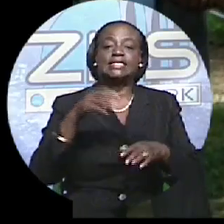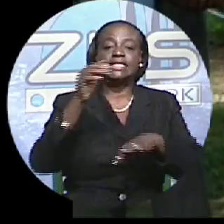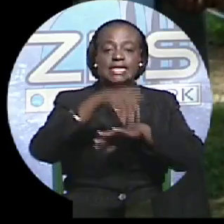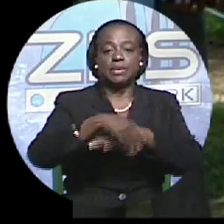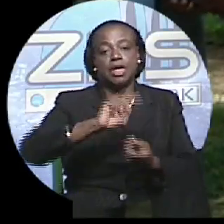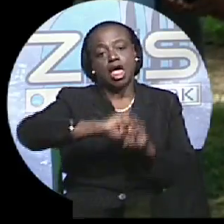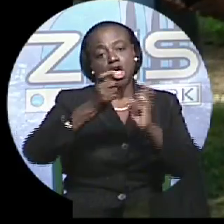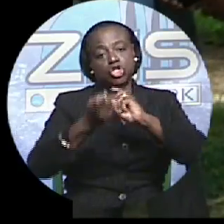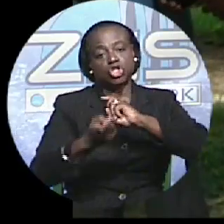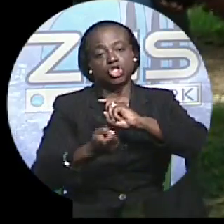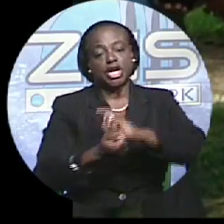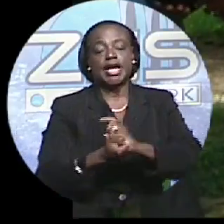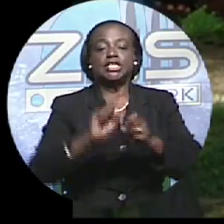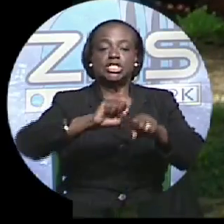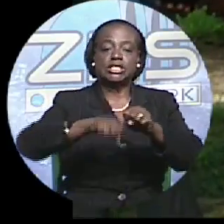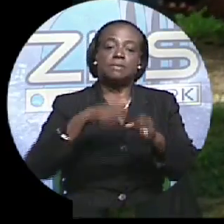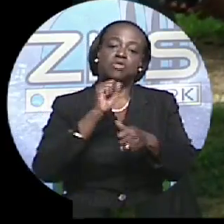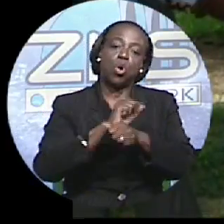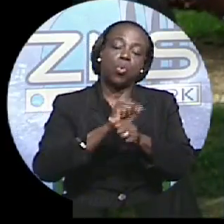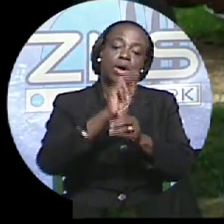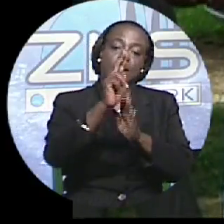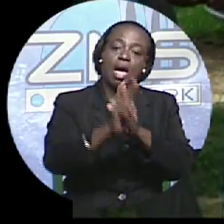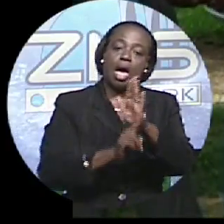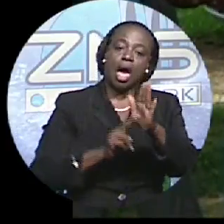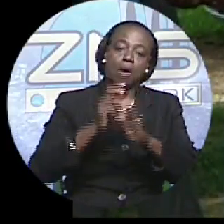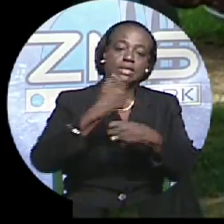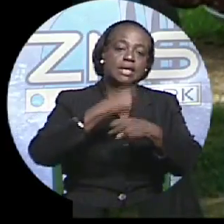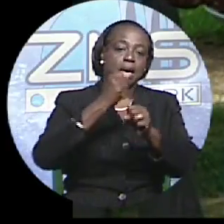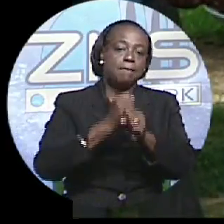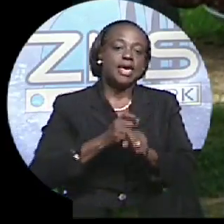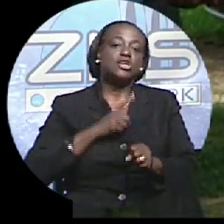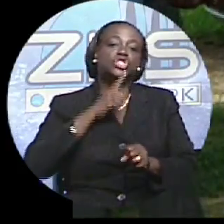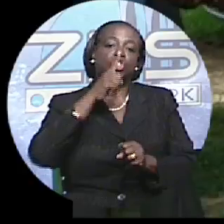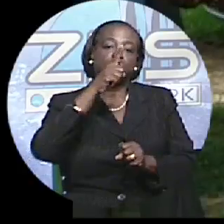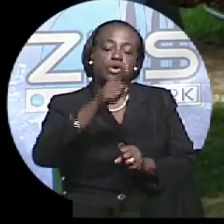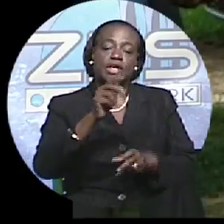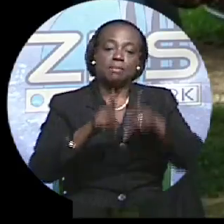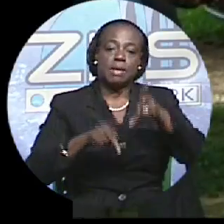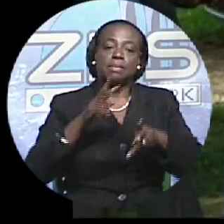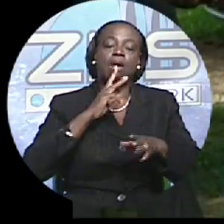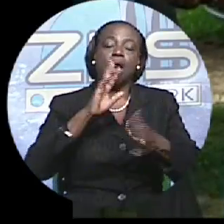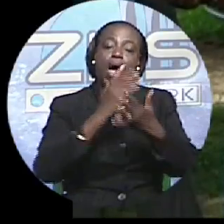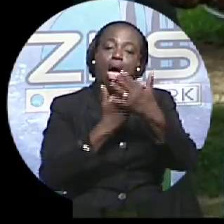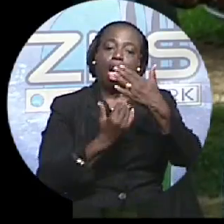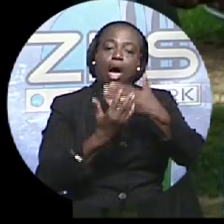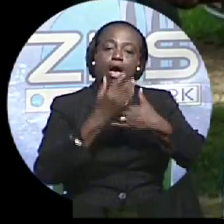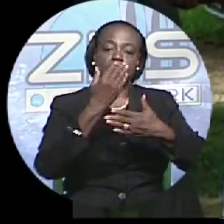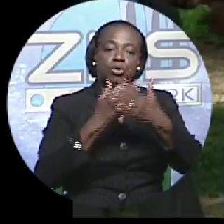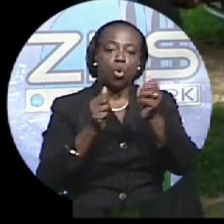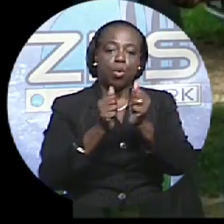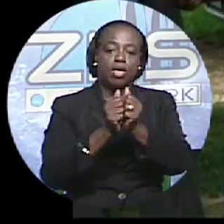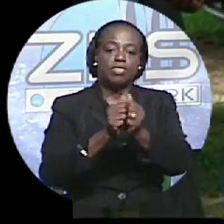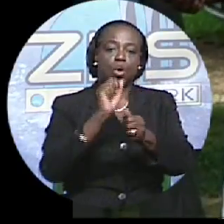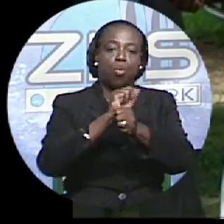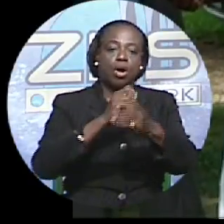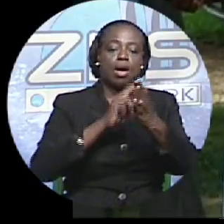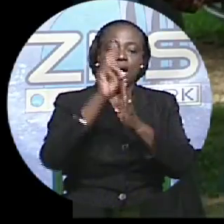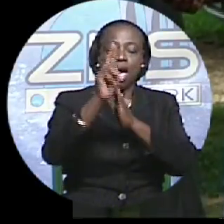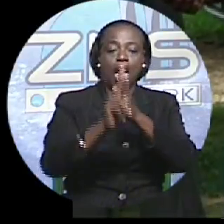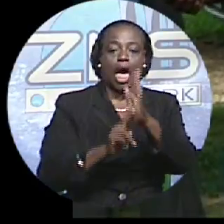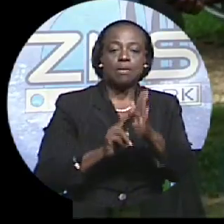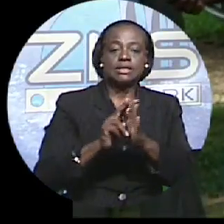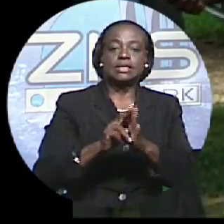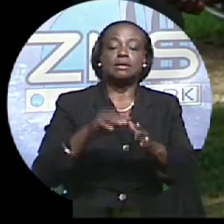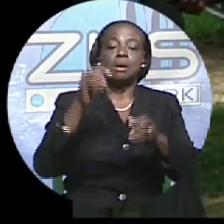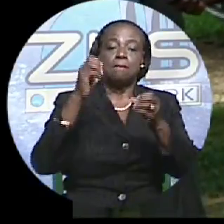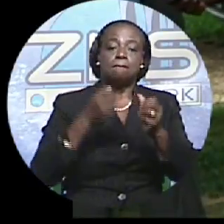hours, making sure that everybody's comfortable with the wake hours, first of all. A lot of the staff is agreeing that we should do most